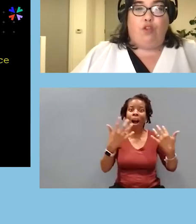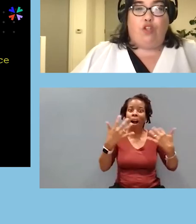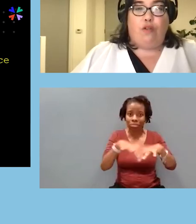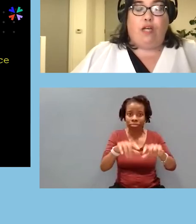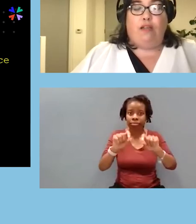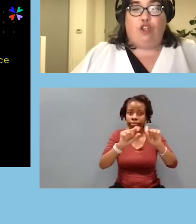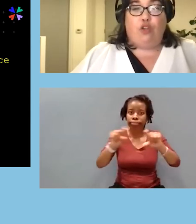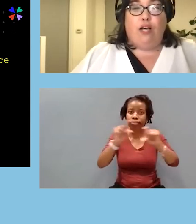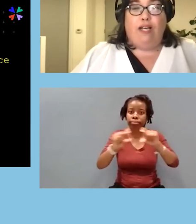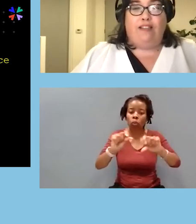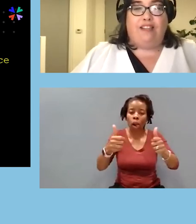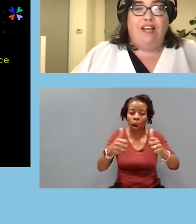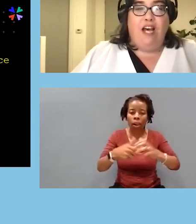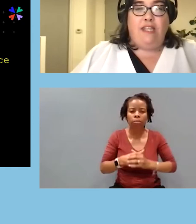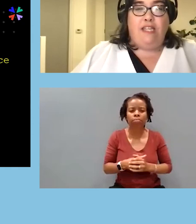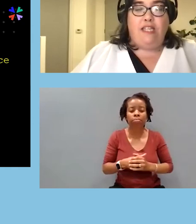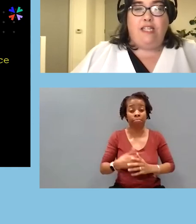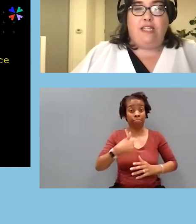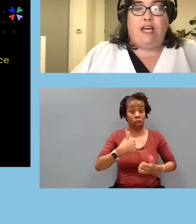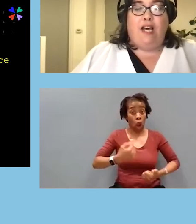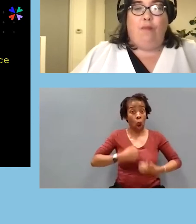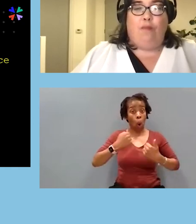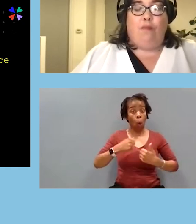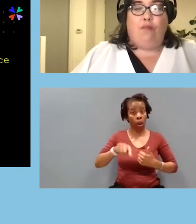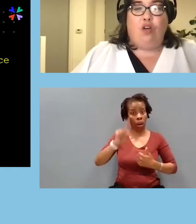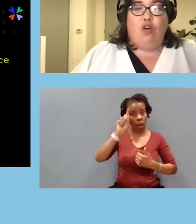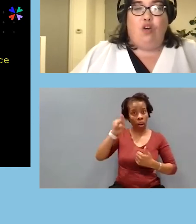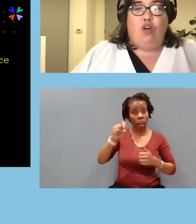another kind of shorthand, and this is